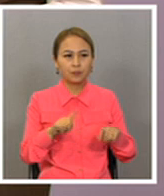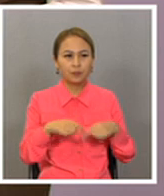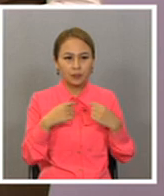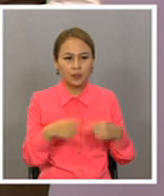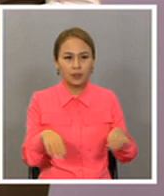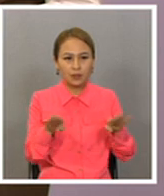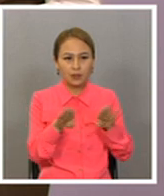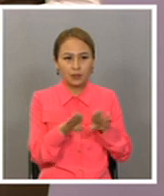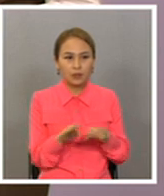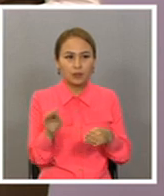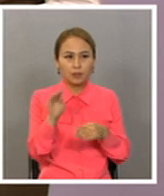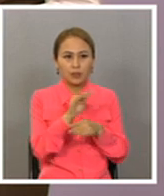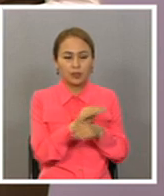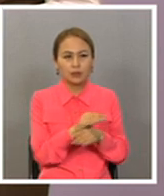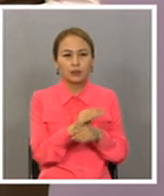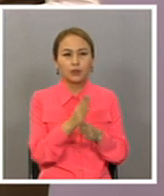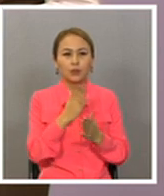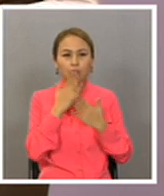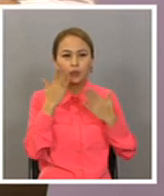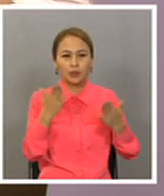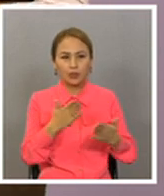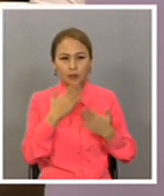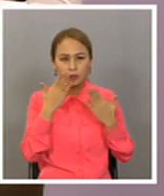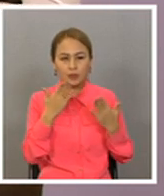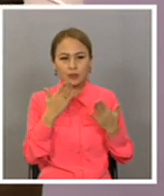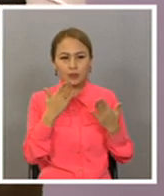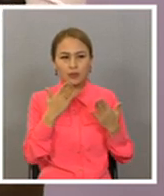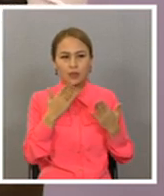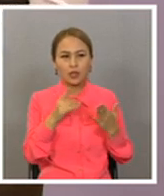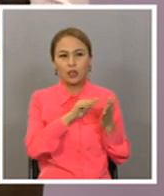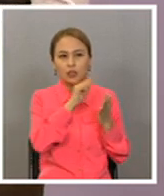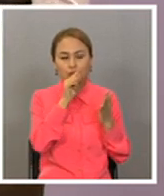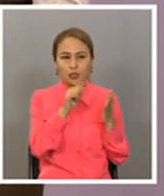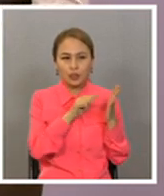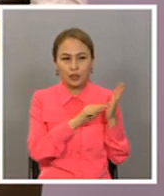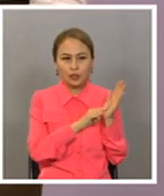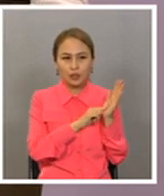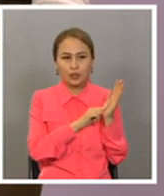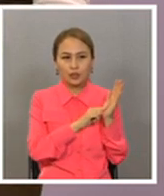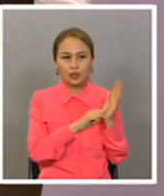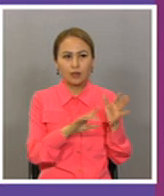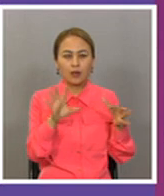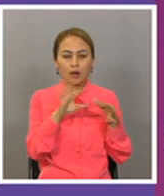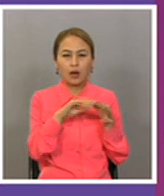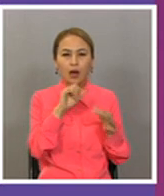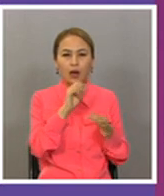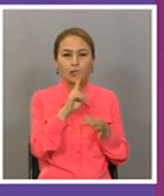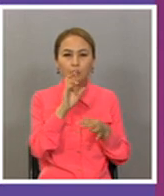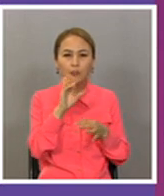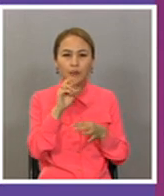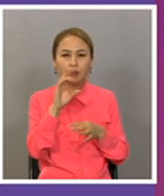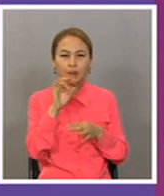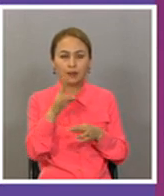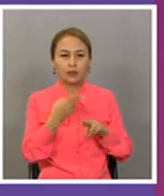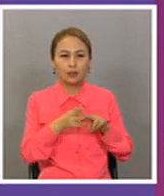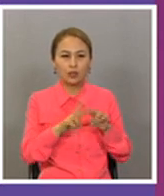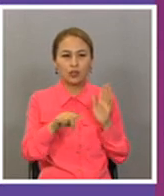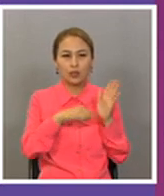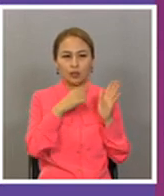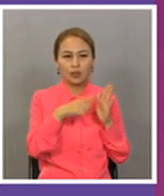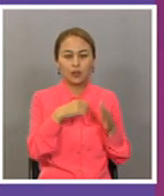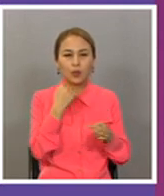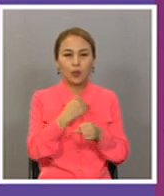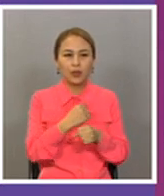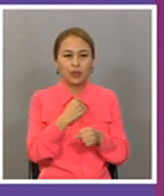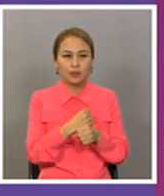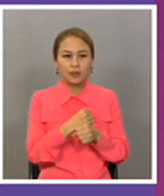mätinni okuymız. Aldımen suraktarga akböken degen sözdü koyamız. Al olay bolsa